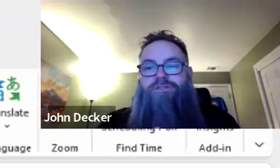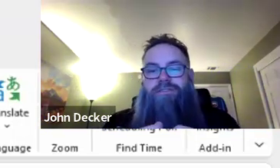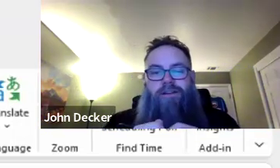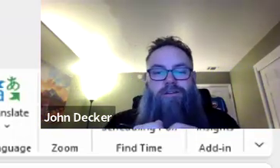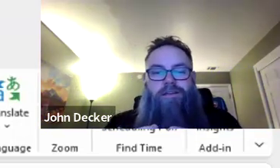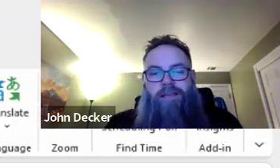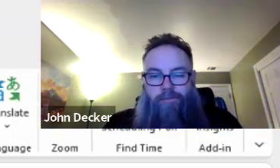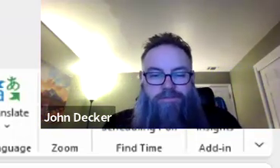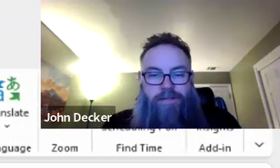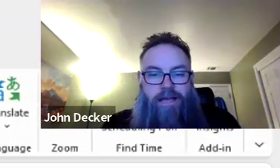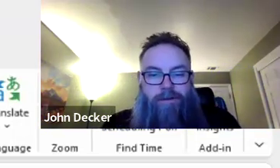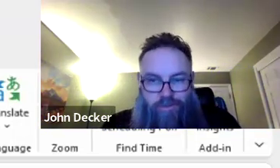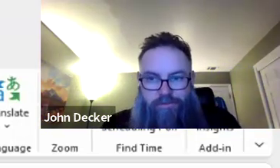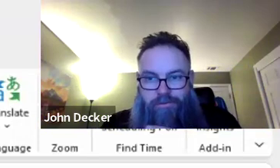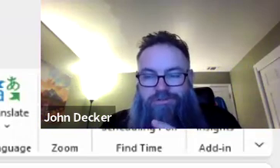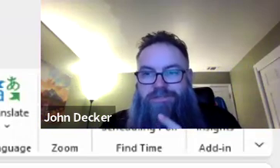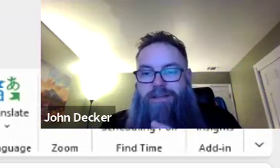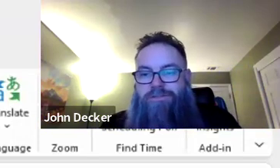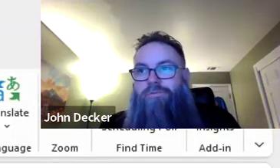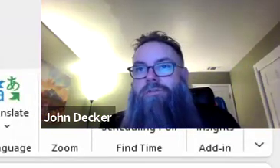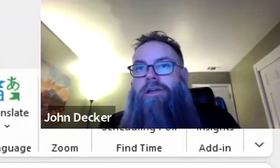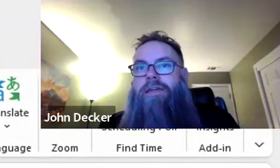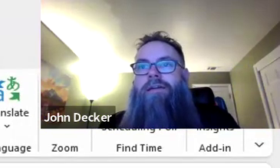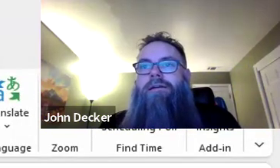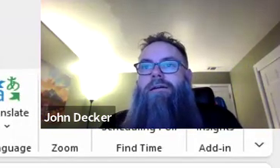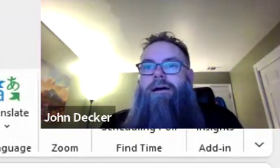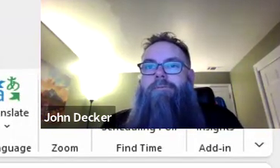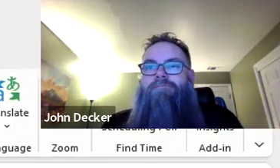at our regional center, and multiply that by 21 regional centers. So